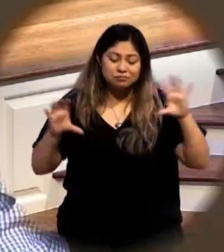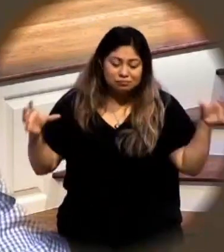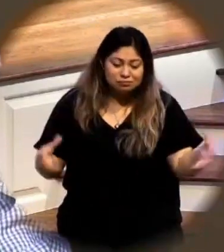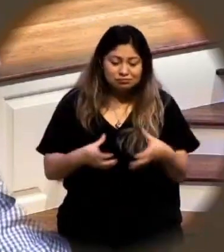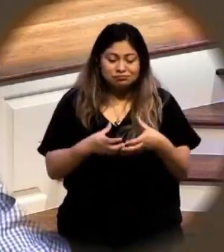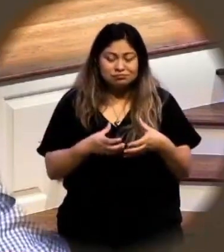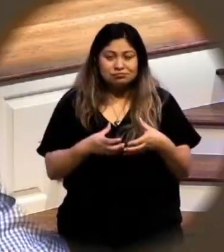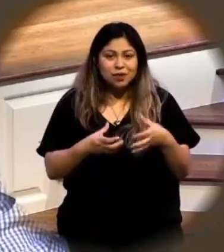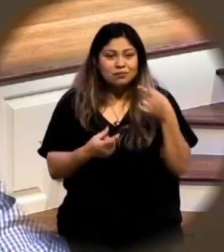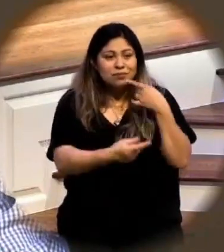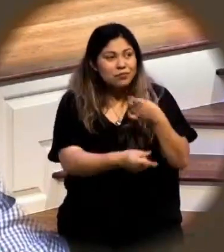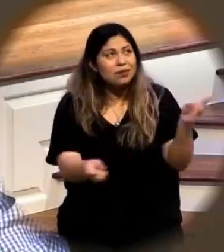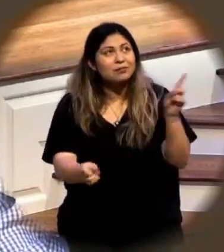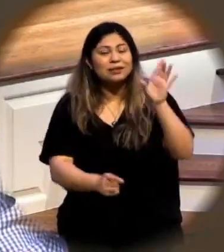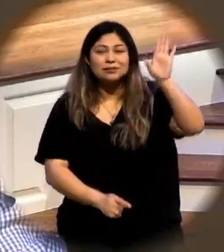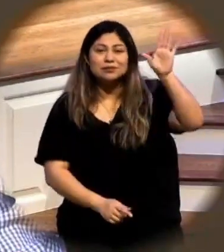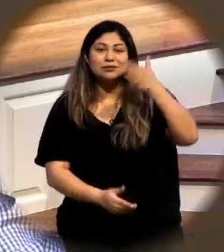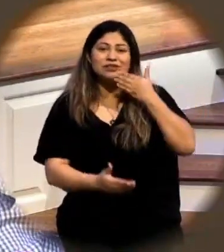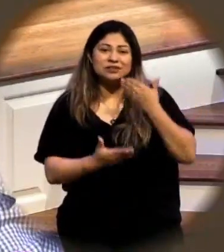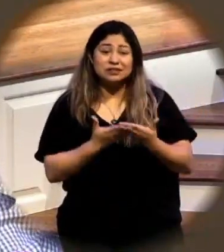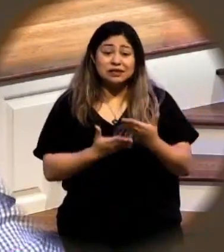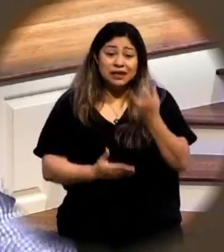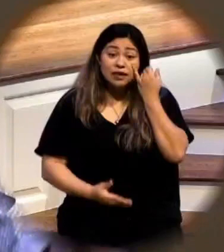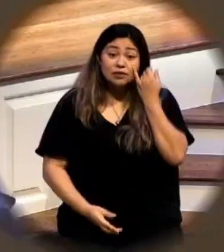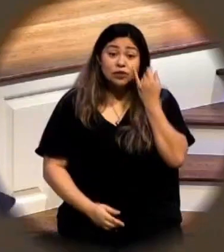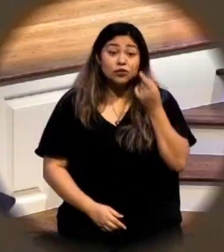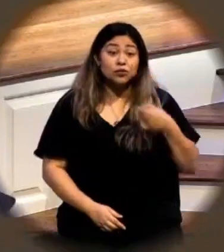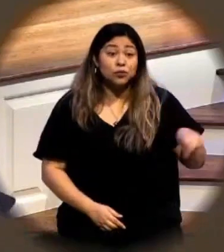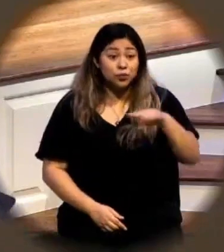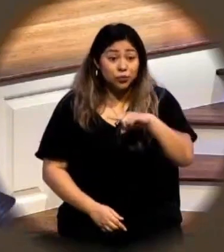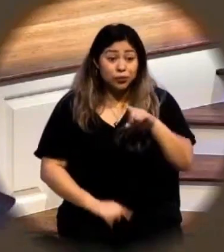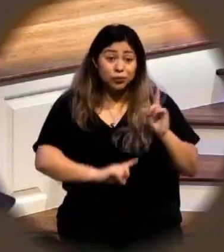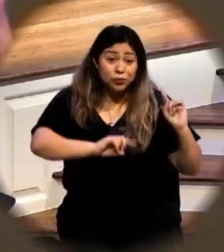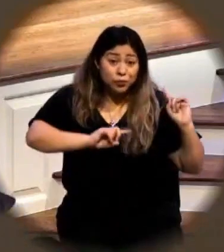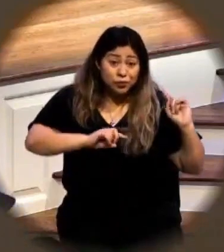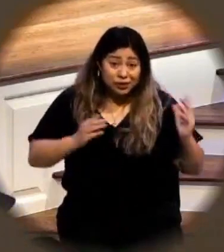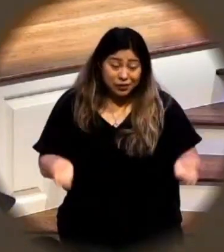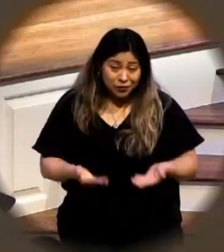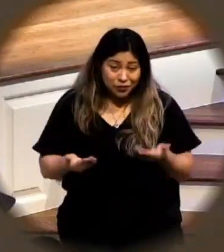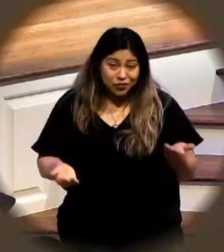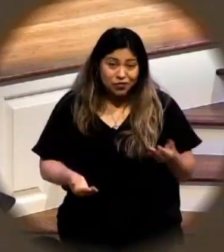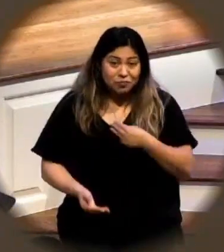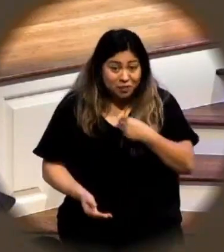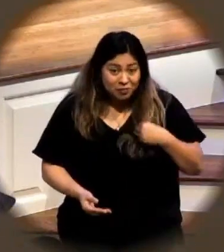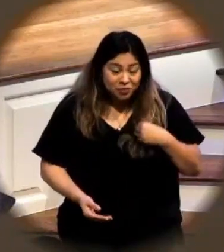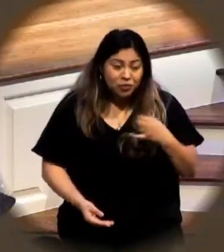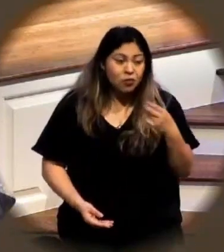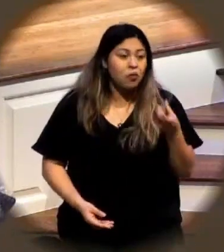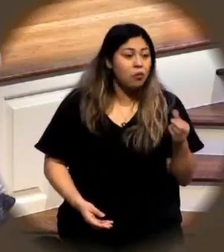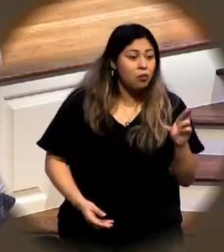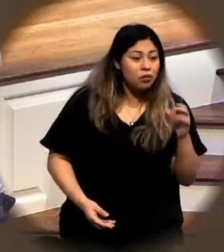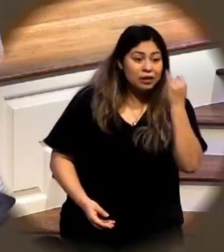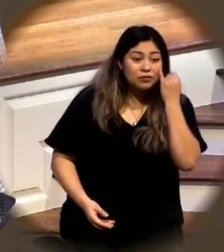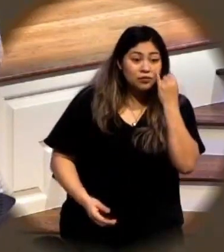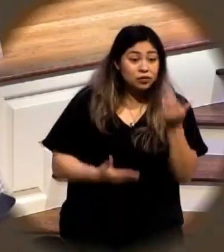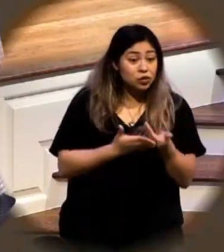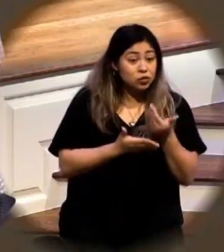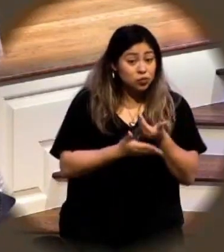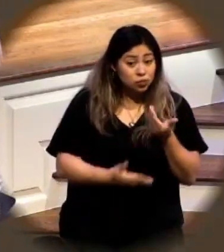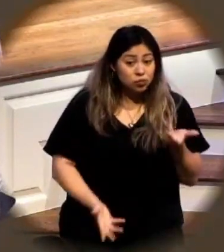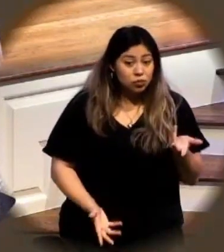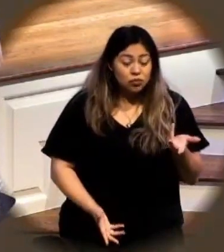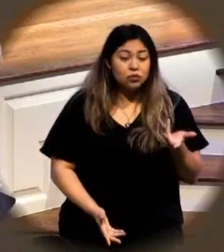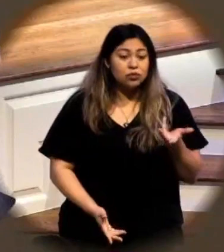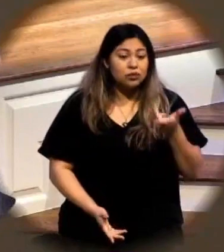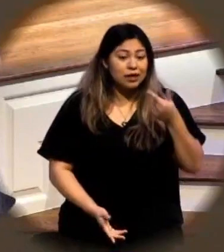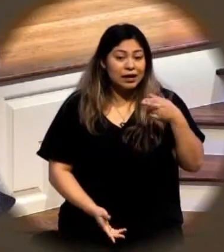goodness of God. If you're one of our regulars, you're one of our members, we say a special welcome to you. But if you're one of our guests, if this is your first time worshiping with us,